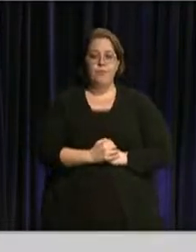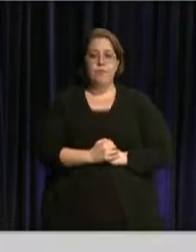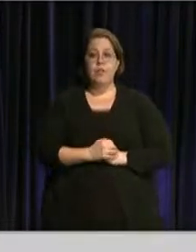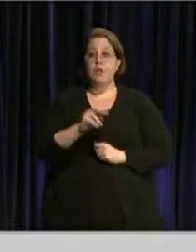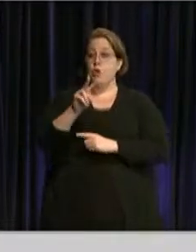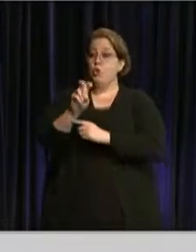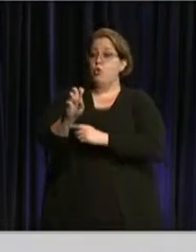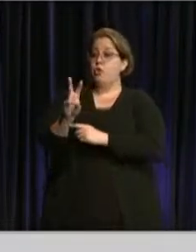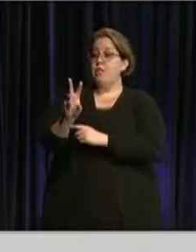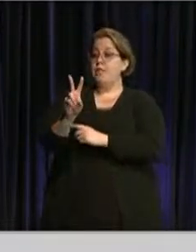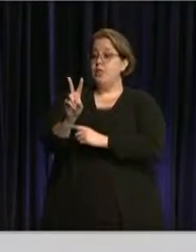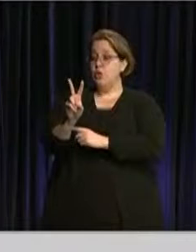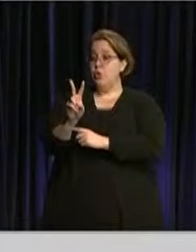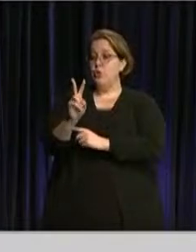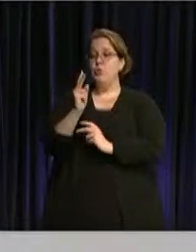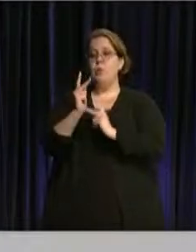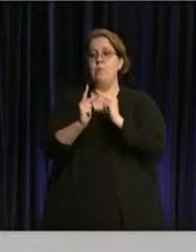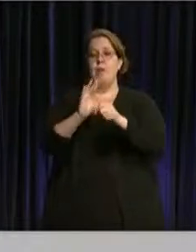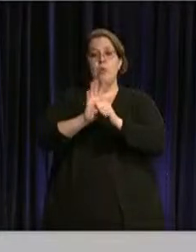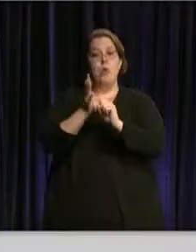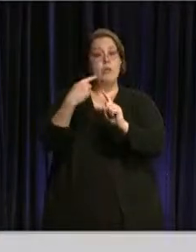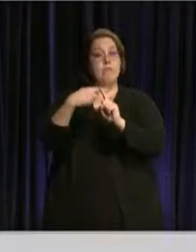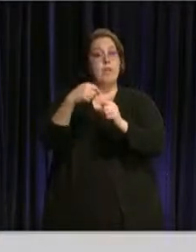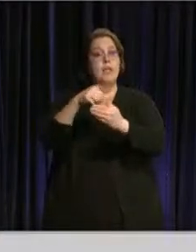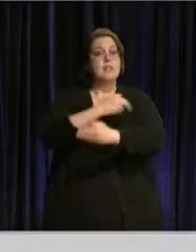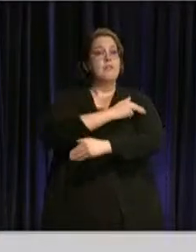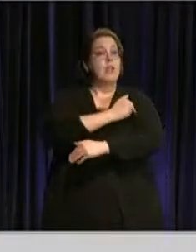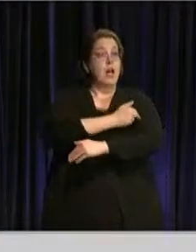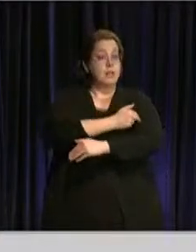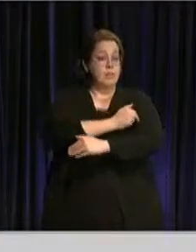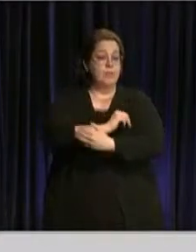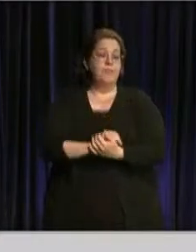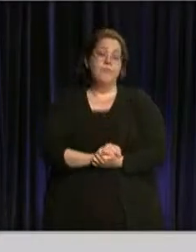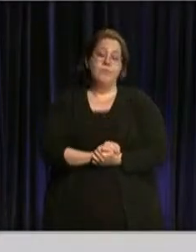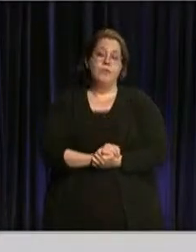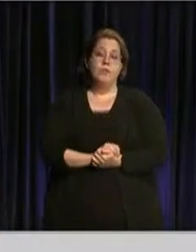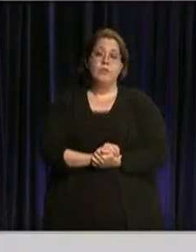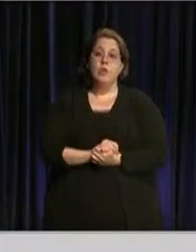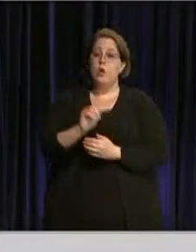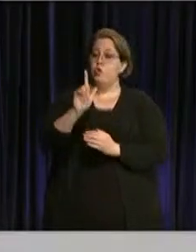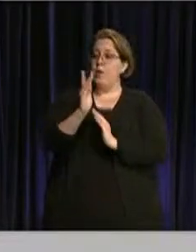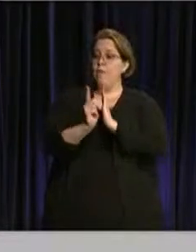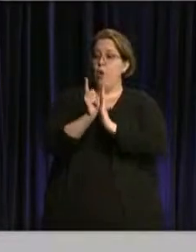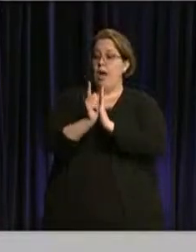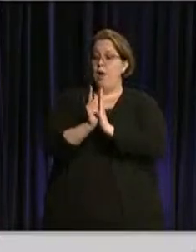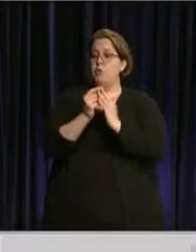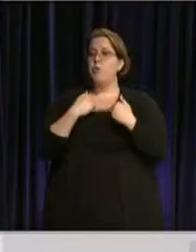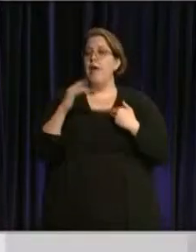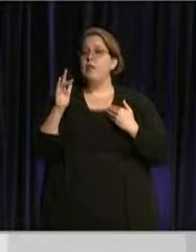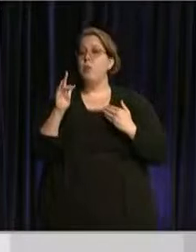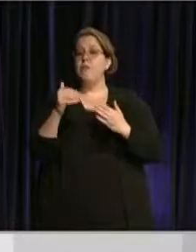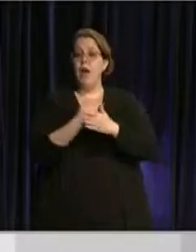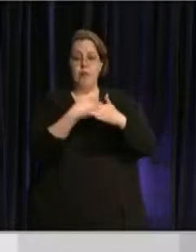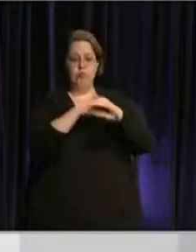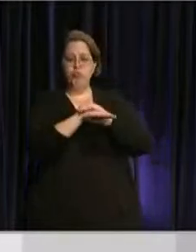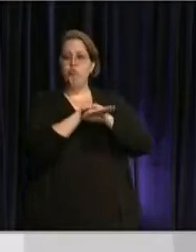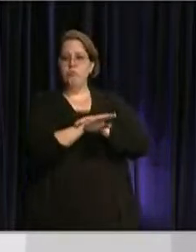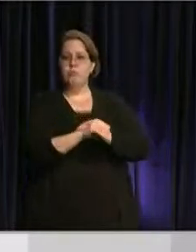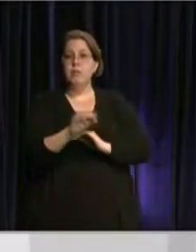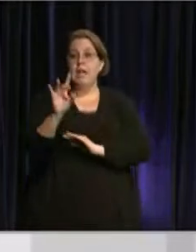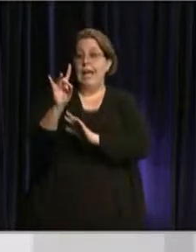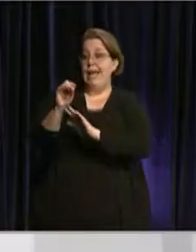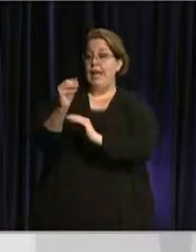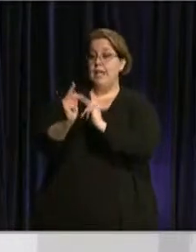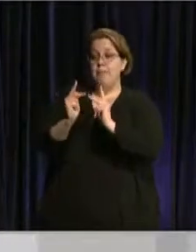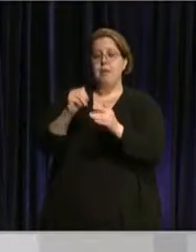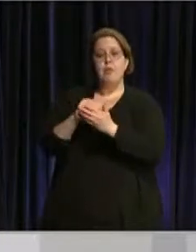are 262 COVID-19 patients in our local hospitals tonight. Over the last 24 hours, there are 25 new admissions. 80